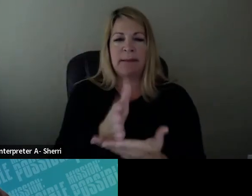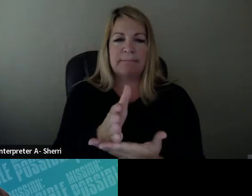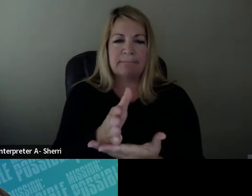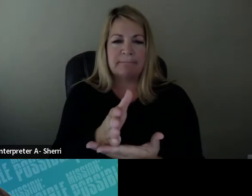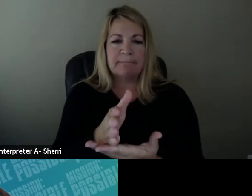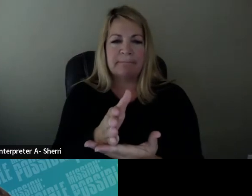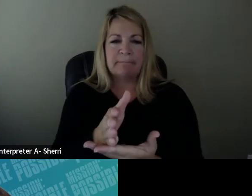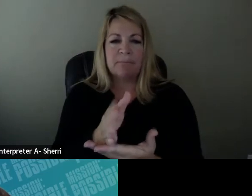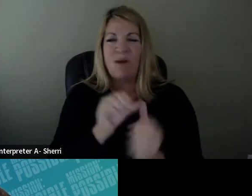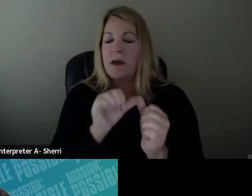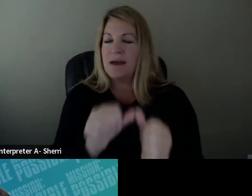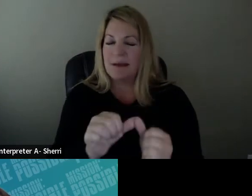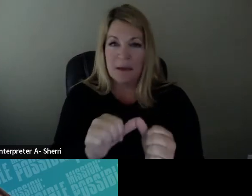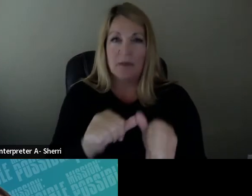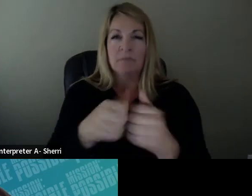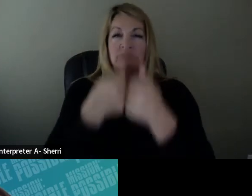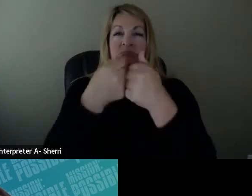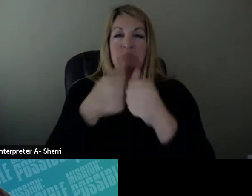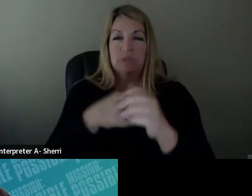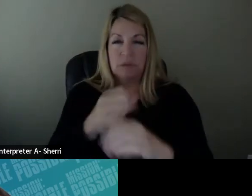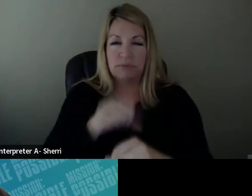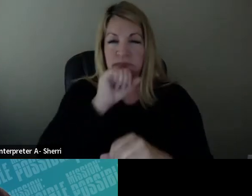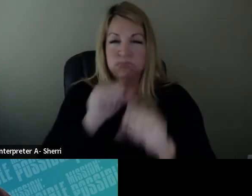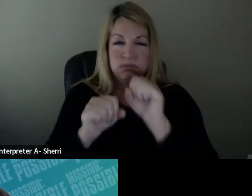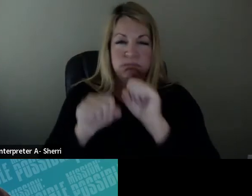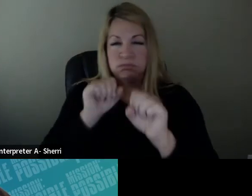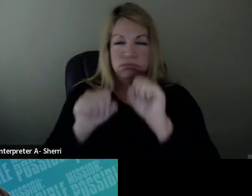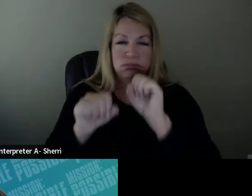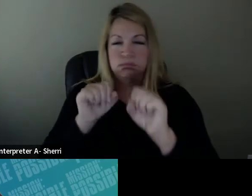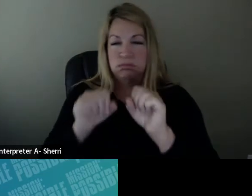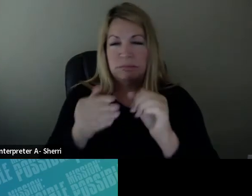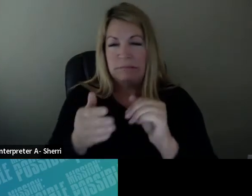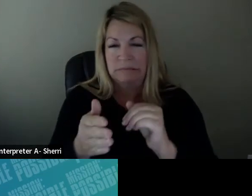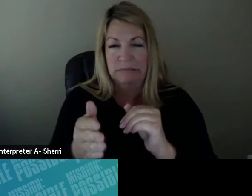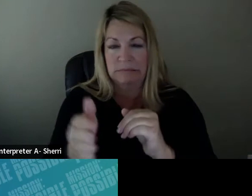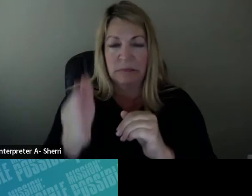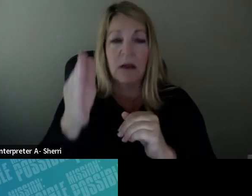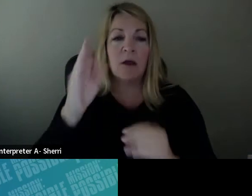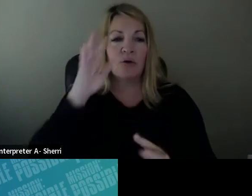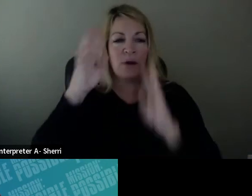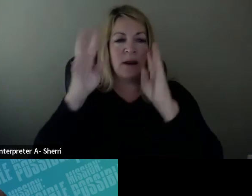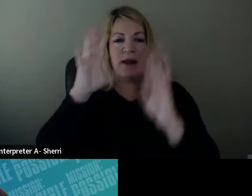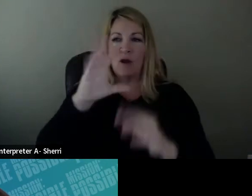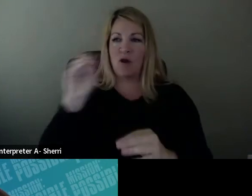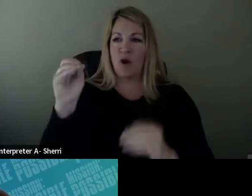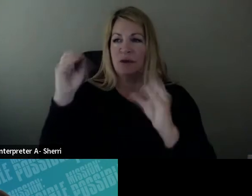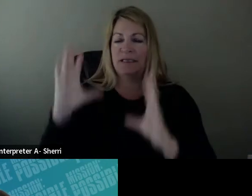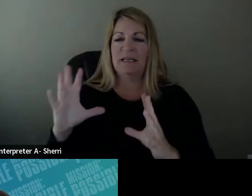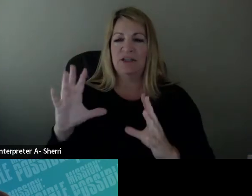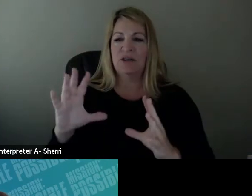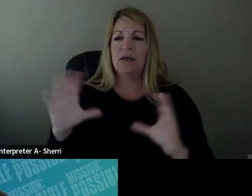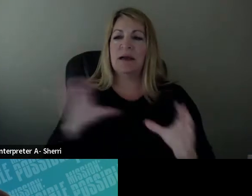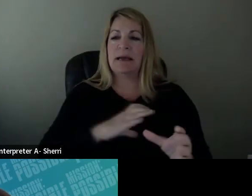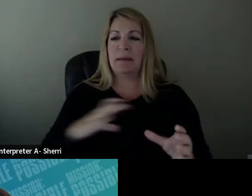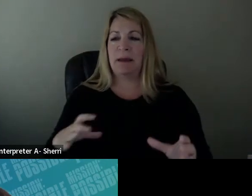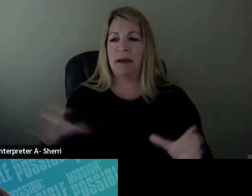kept going and learned from the challenges that we encountered along the way. The creation of the Co-Teaching Task Force Committee in March,